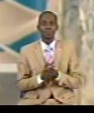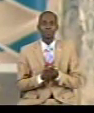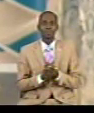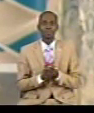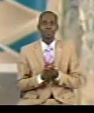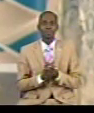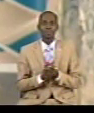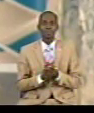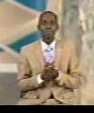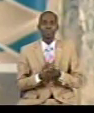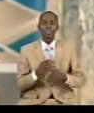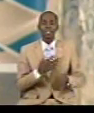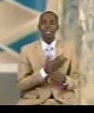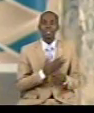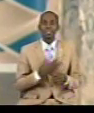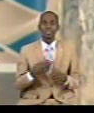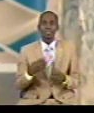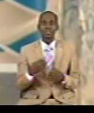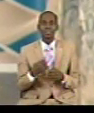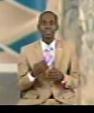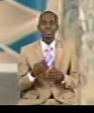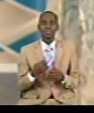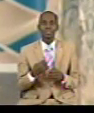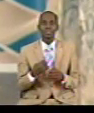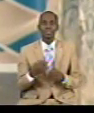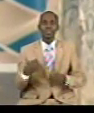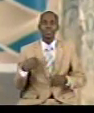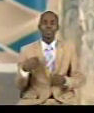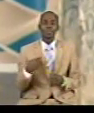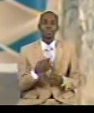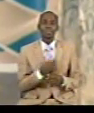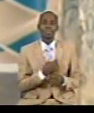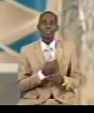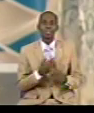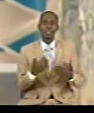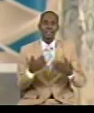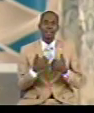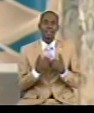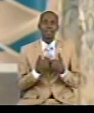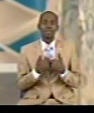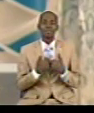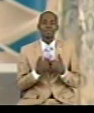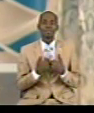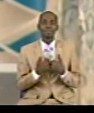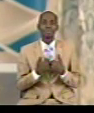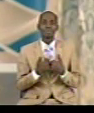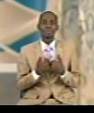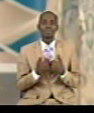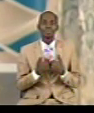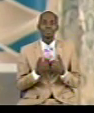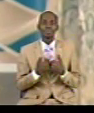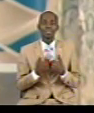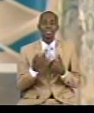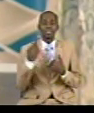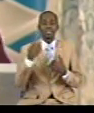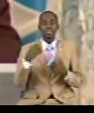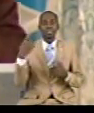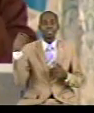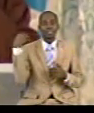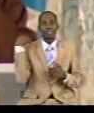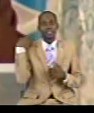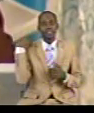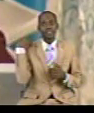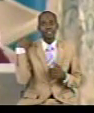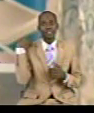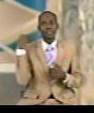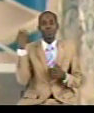And we have the chairman of the